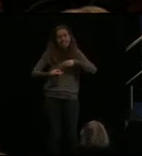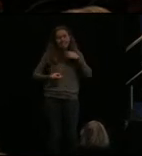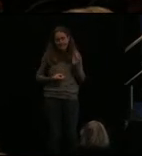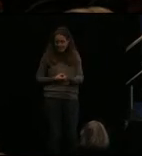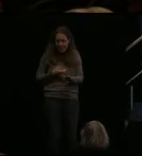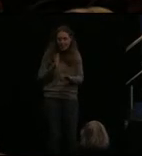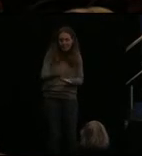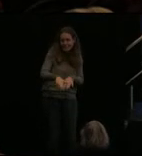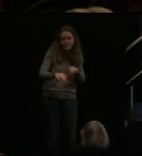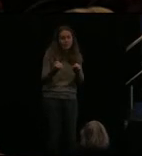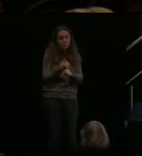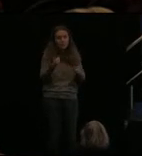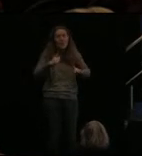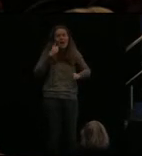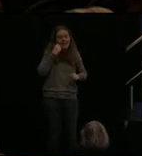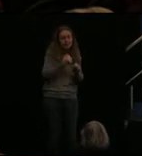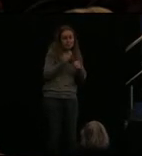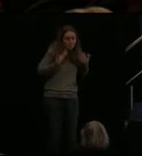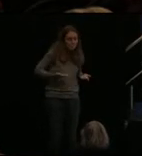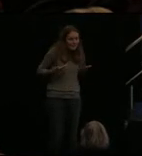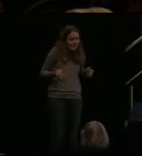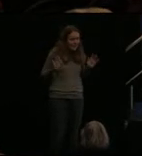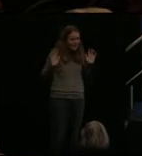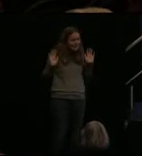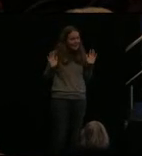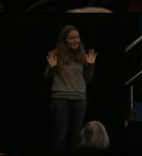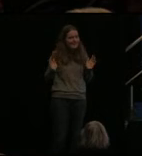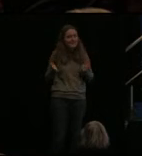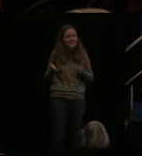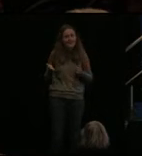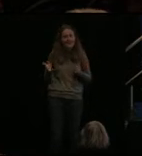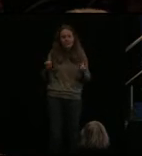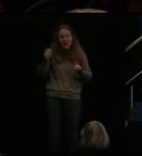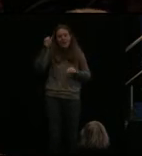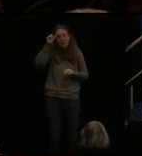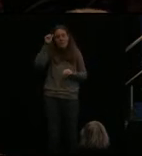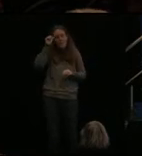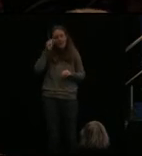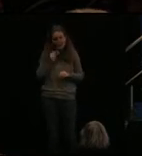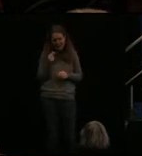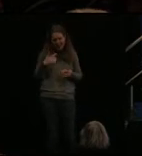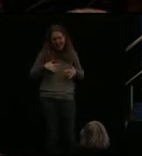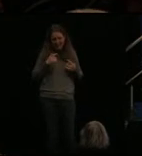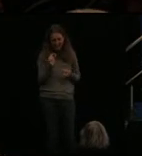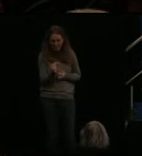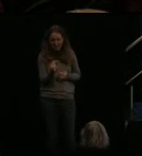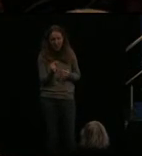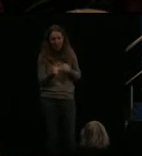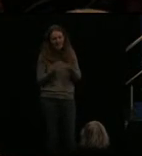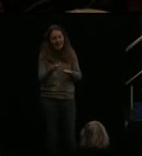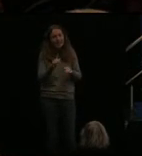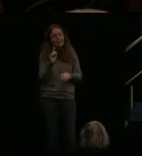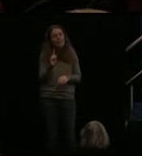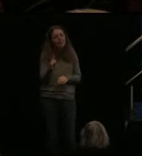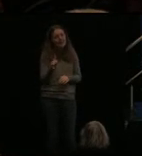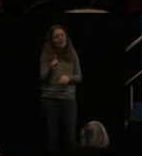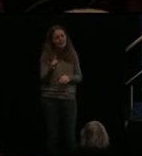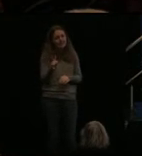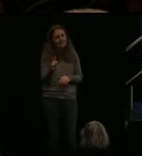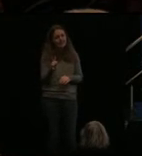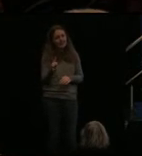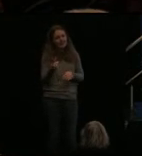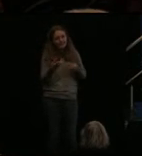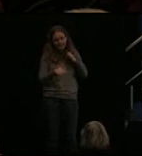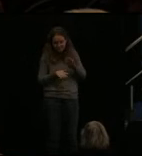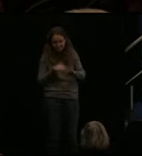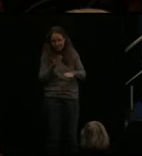step, doing what I can do today, what I know seems a small step, but it's taking us on